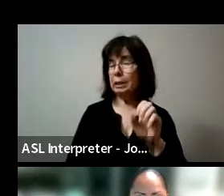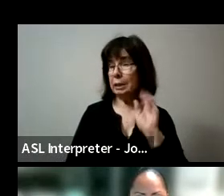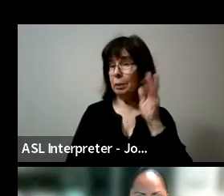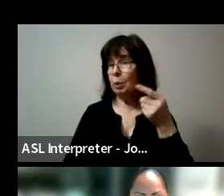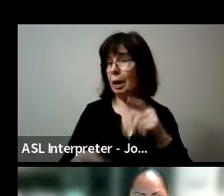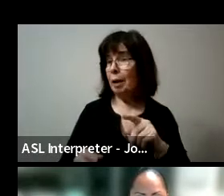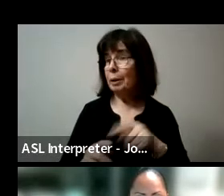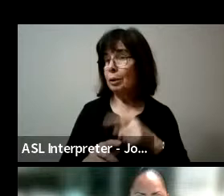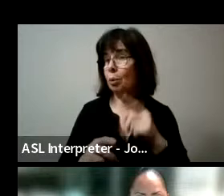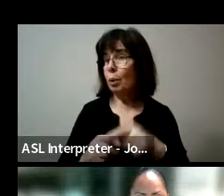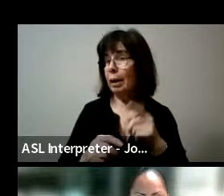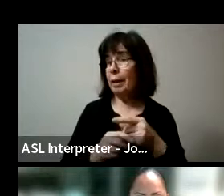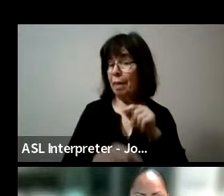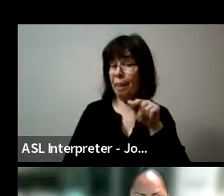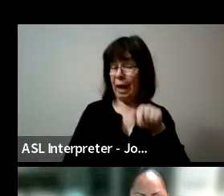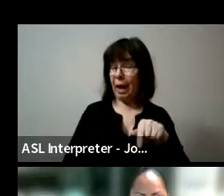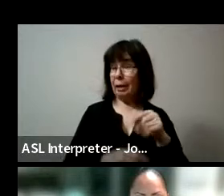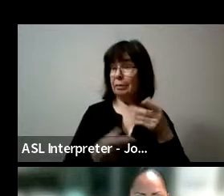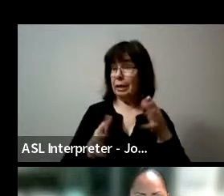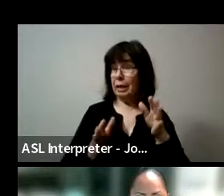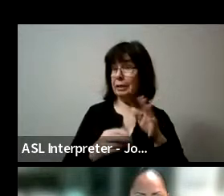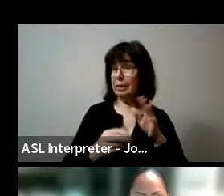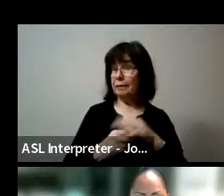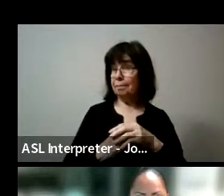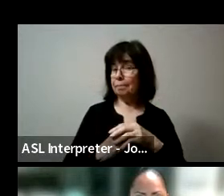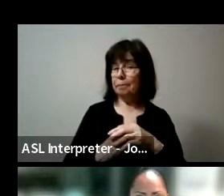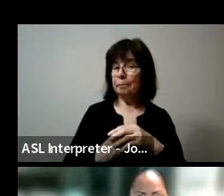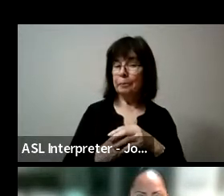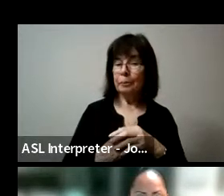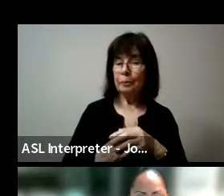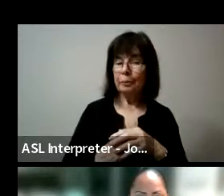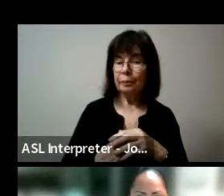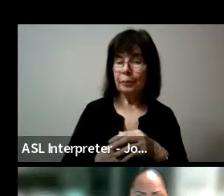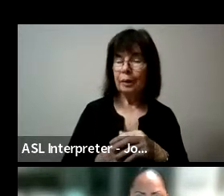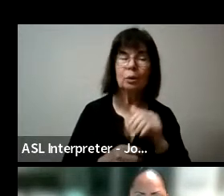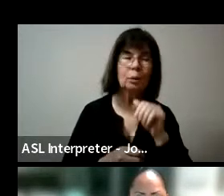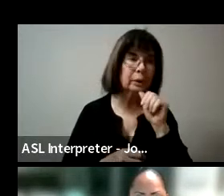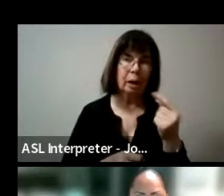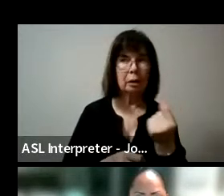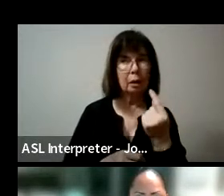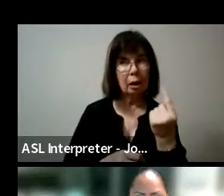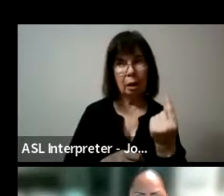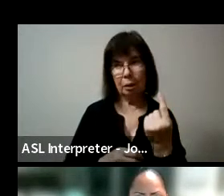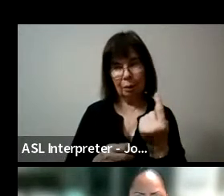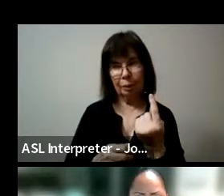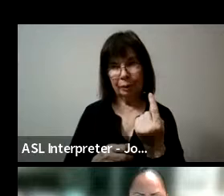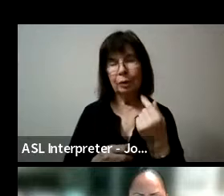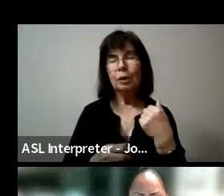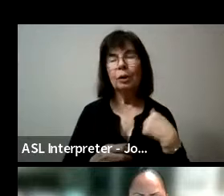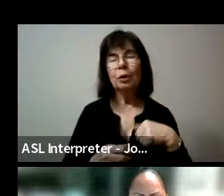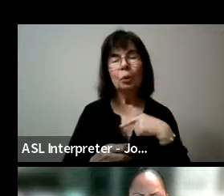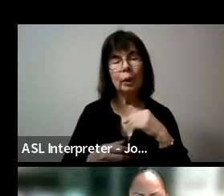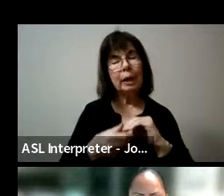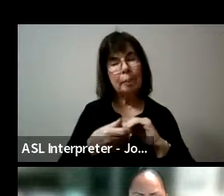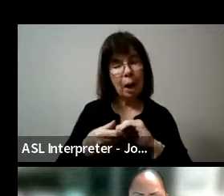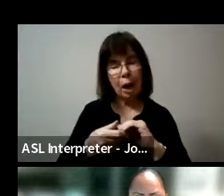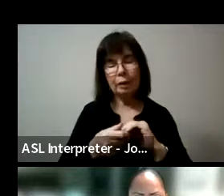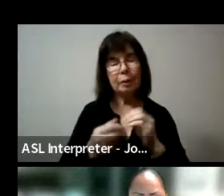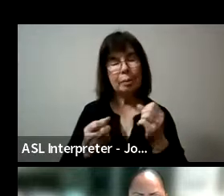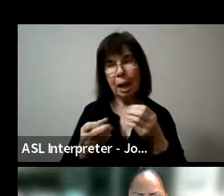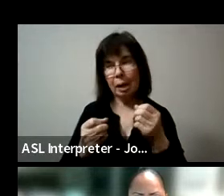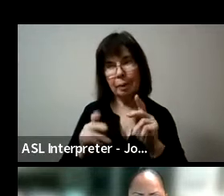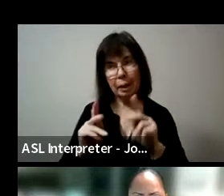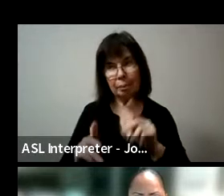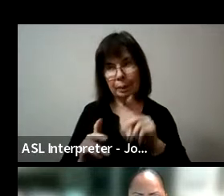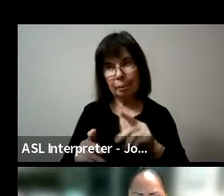So we are not in this by ourselves, and we partner with lots of folks around this. And so we've